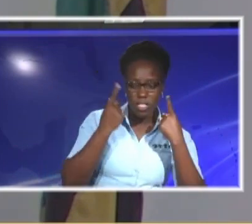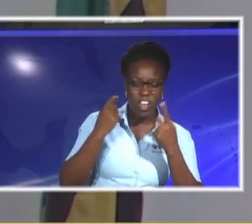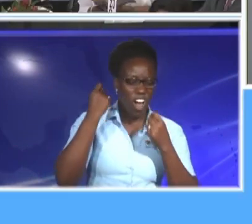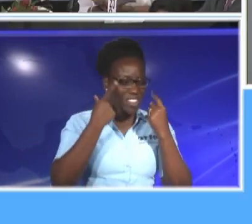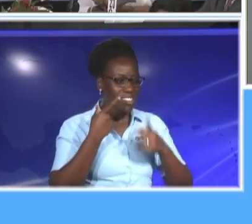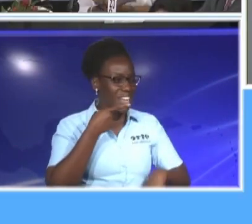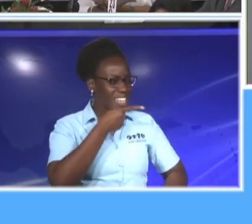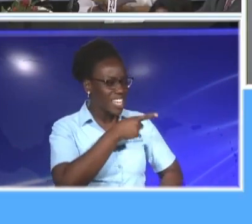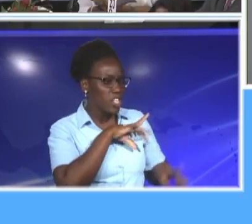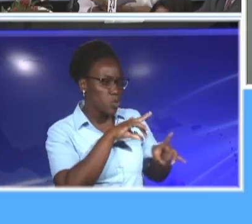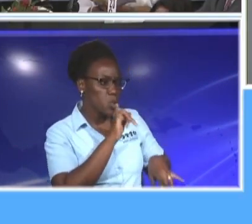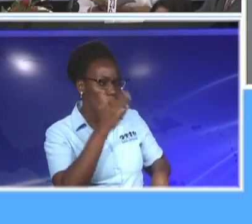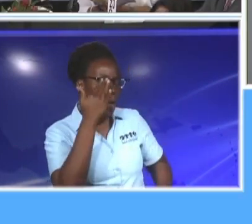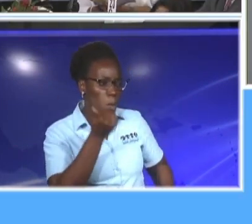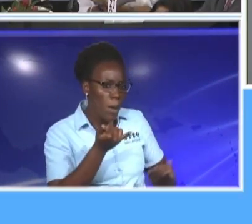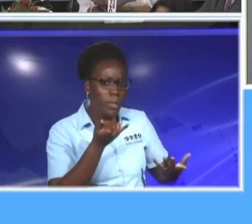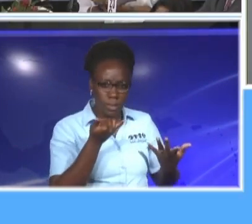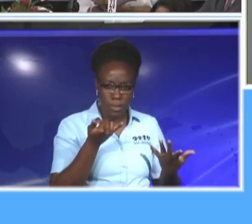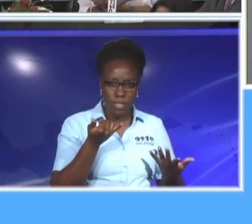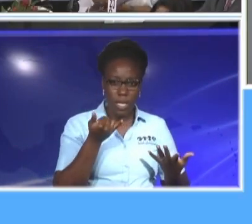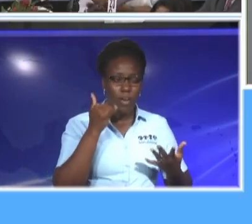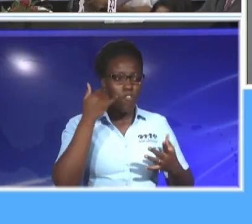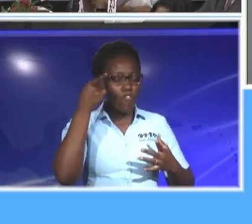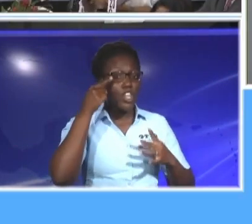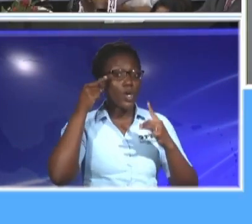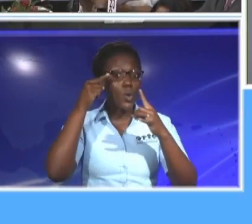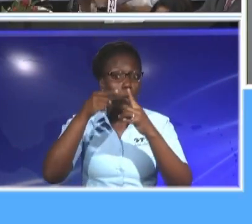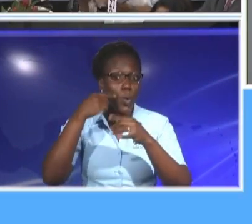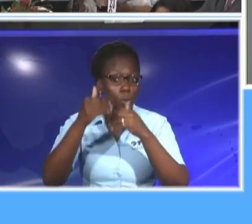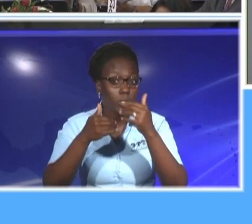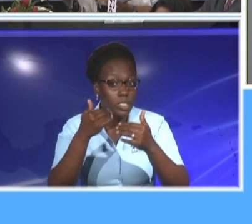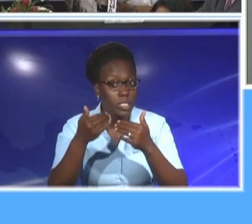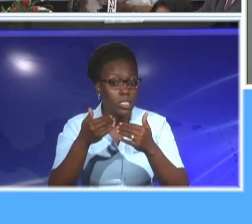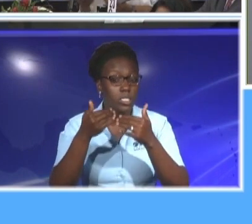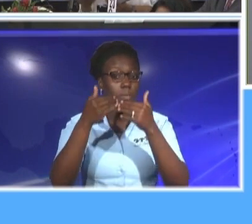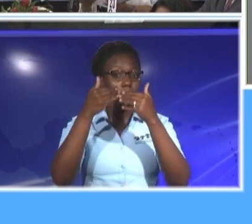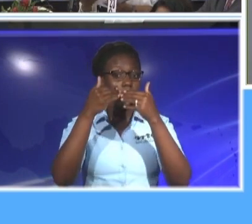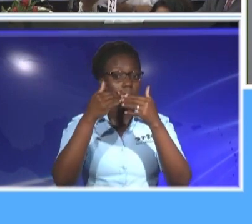offense, then the ultimate goal of restoration